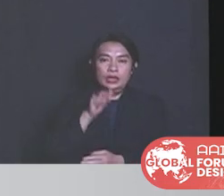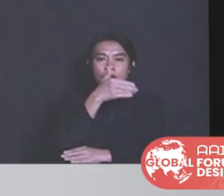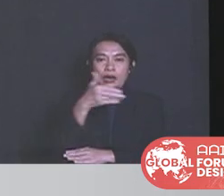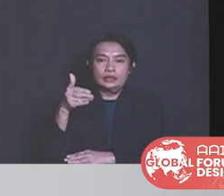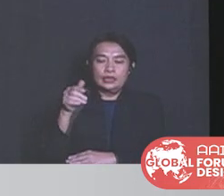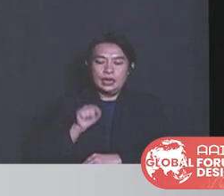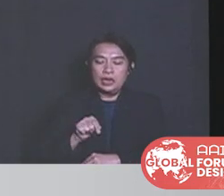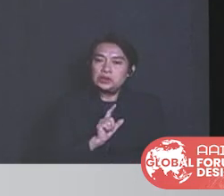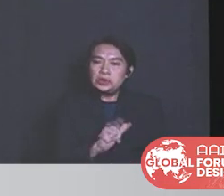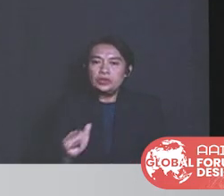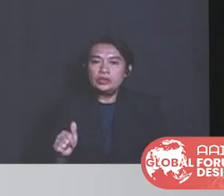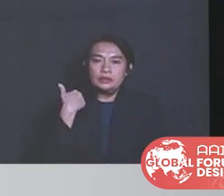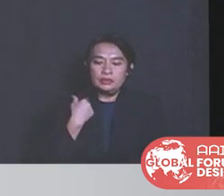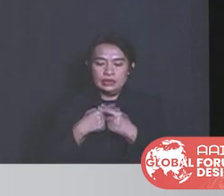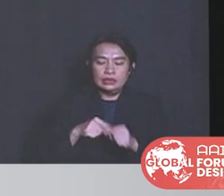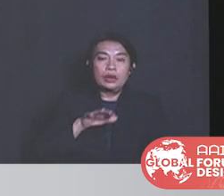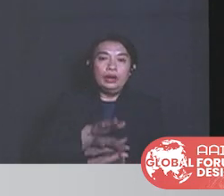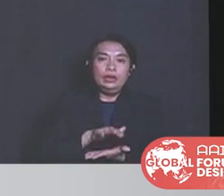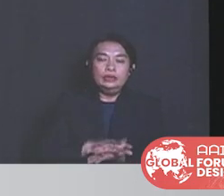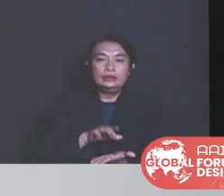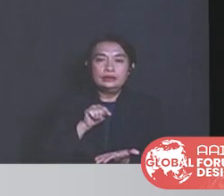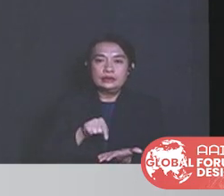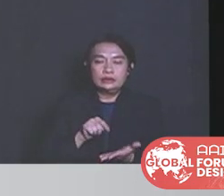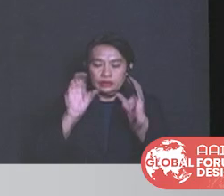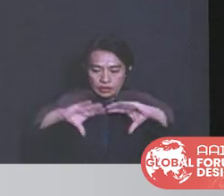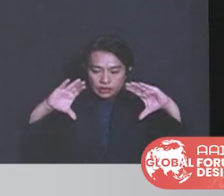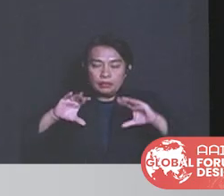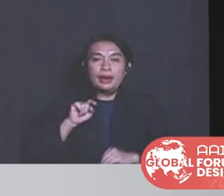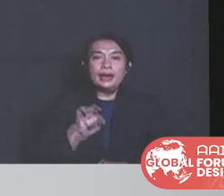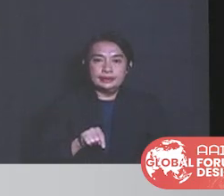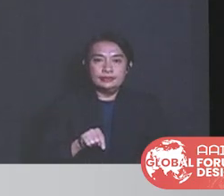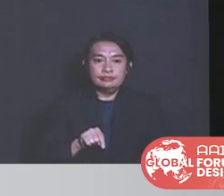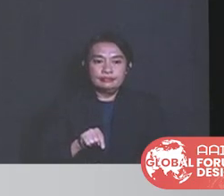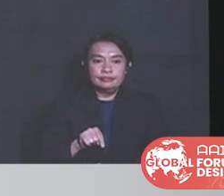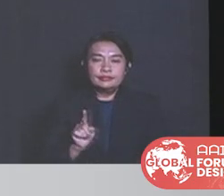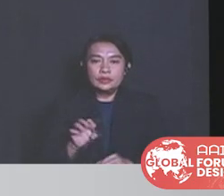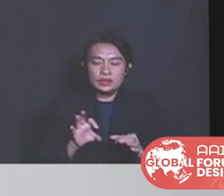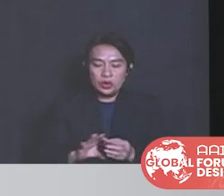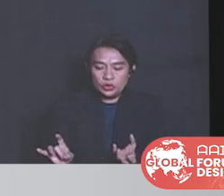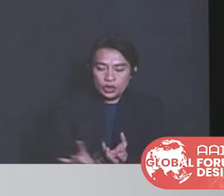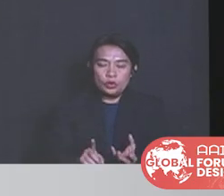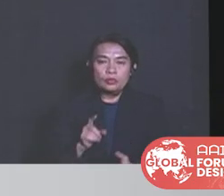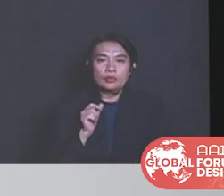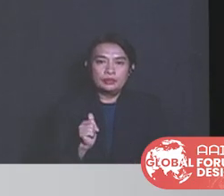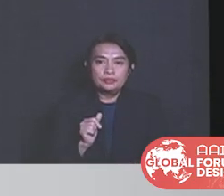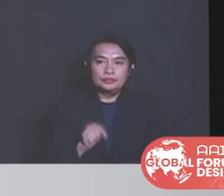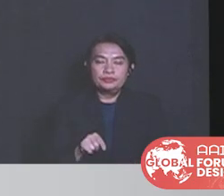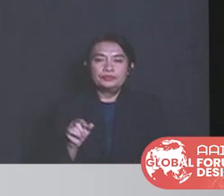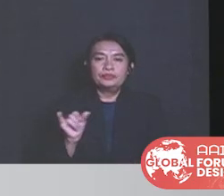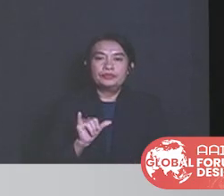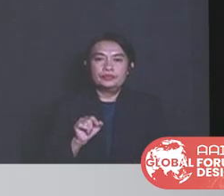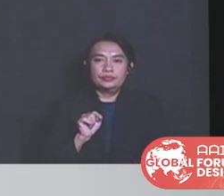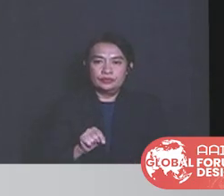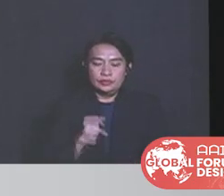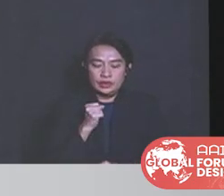public school. So right now we use technology, working with many corporate to help put the technology